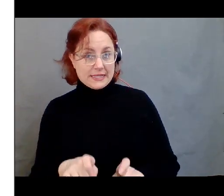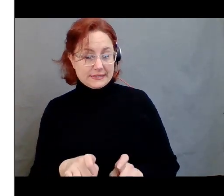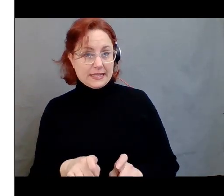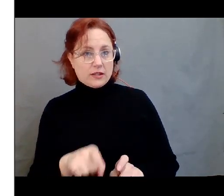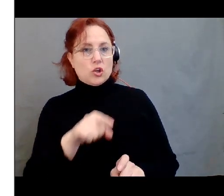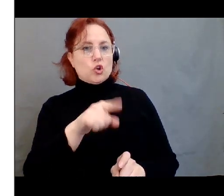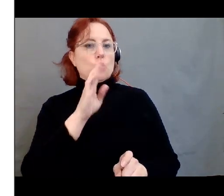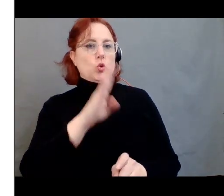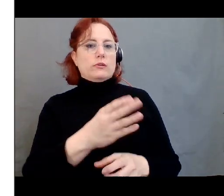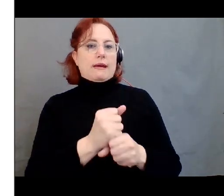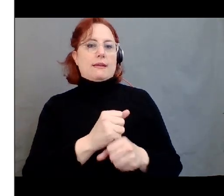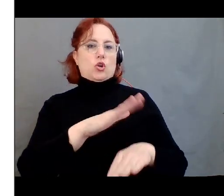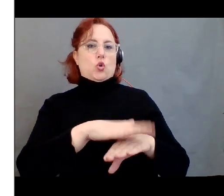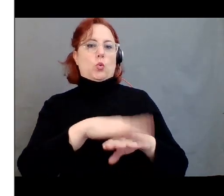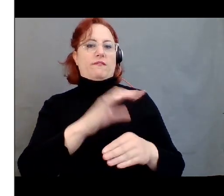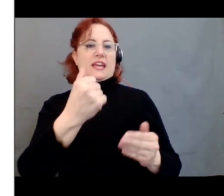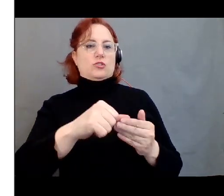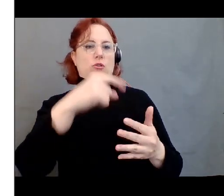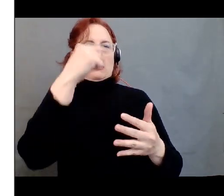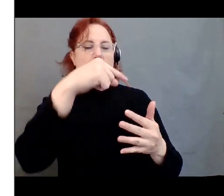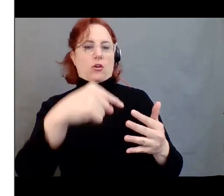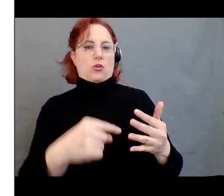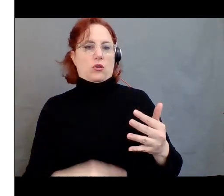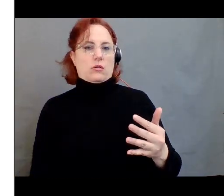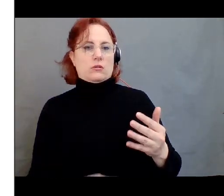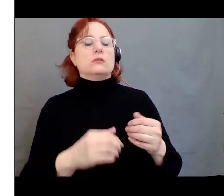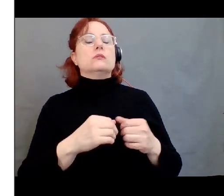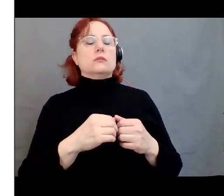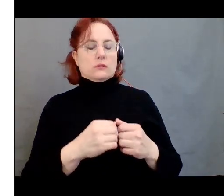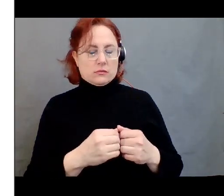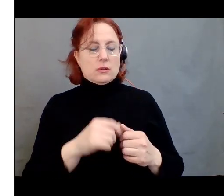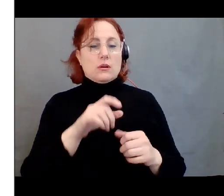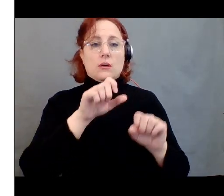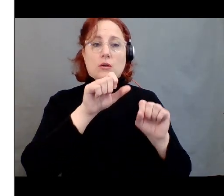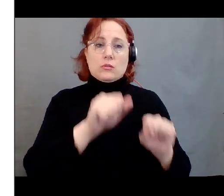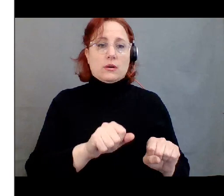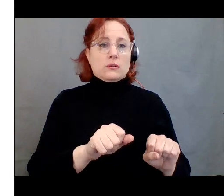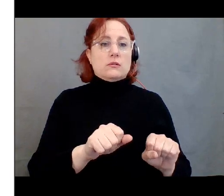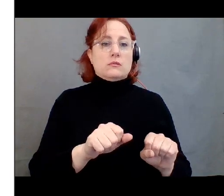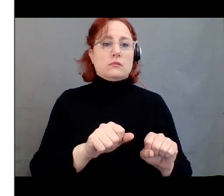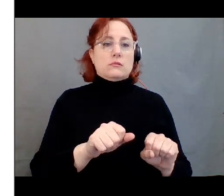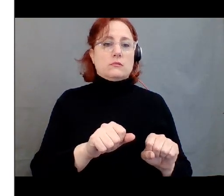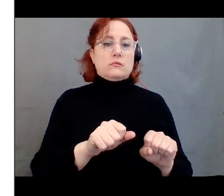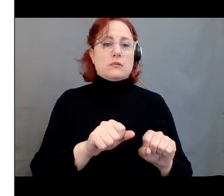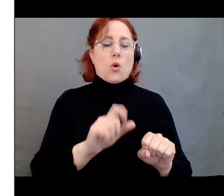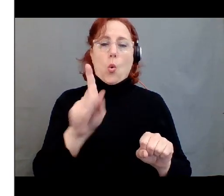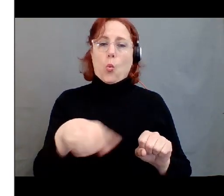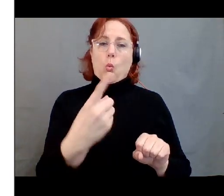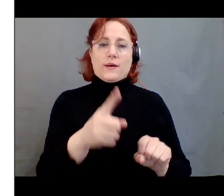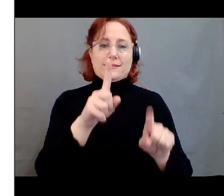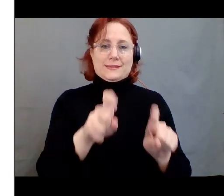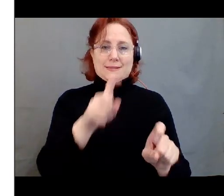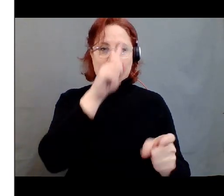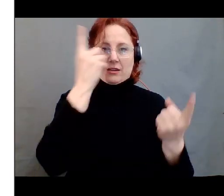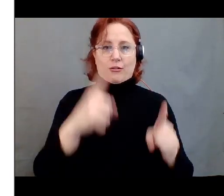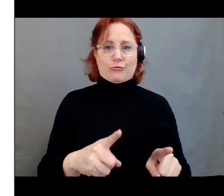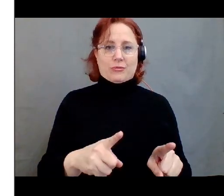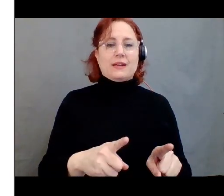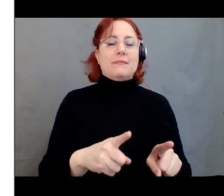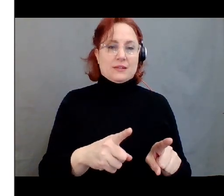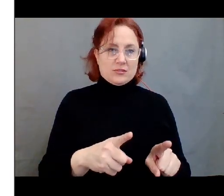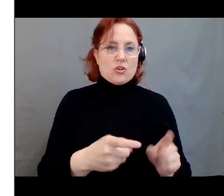course. If you have multiple sections of the same course and multiple students receiving testing accommodations, please